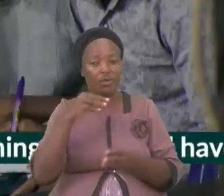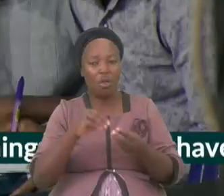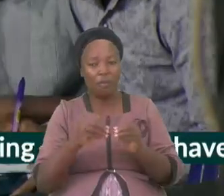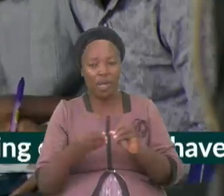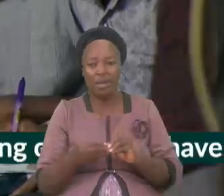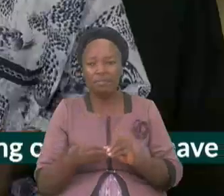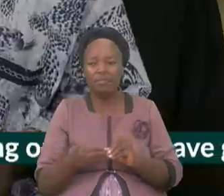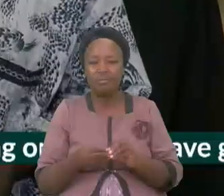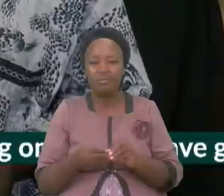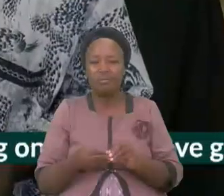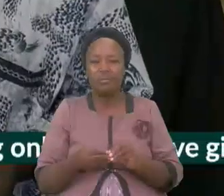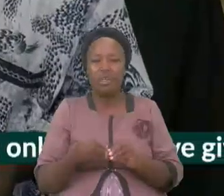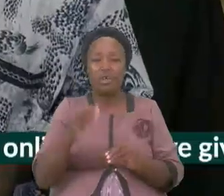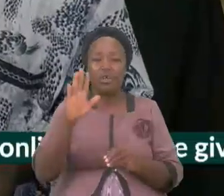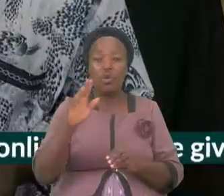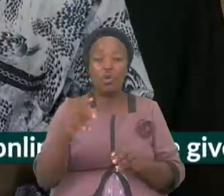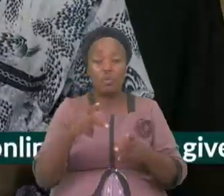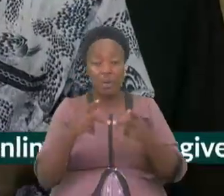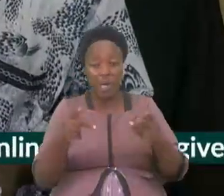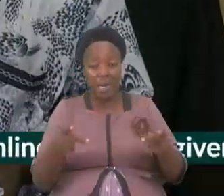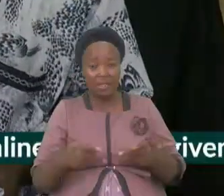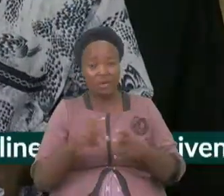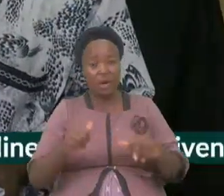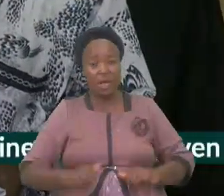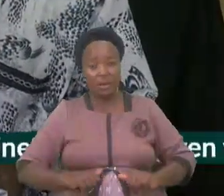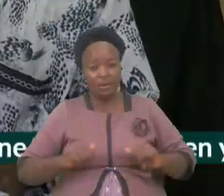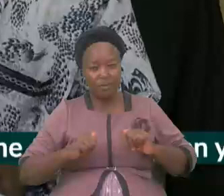via SMS or WhatsApp to that number.